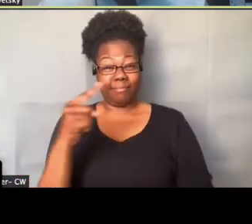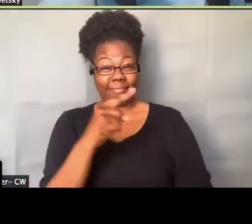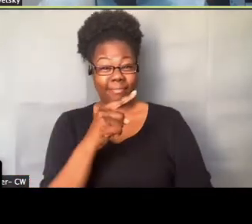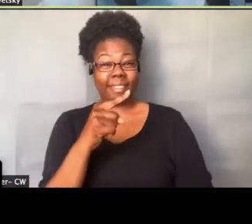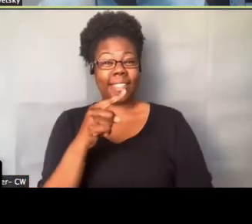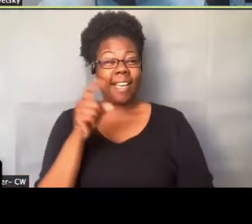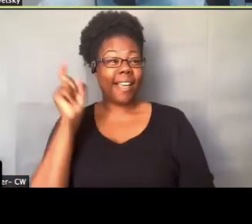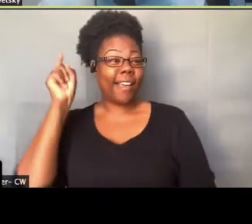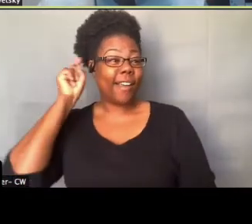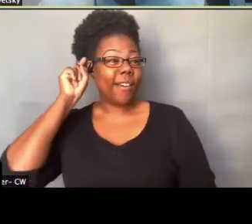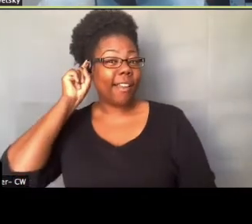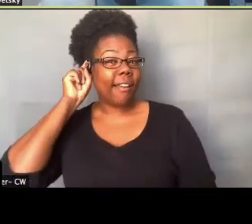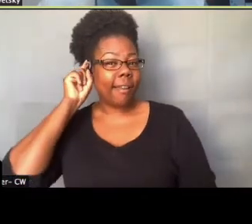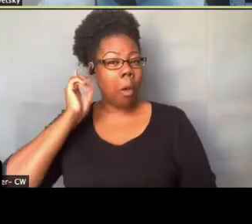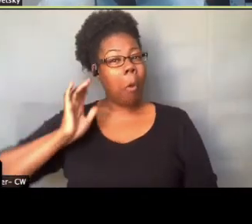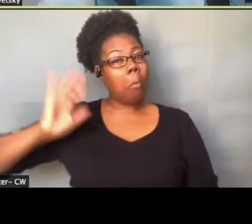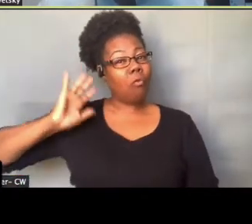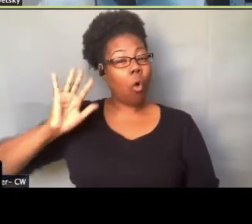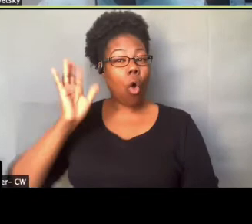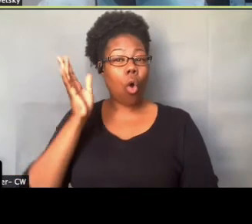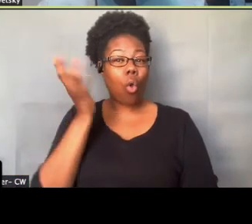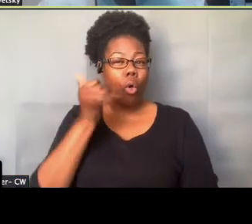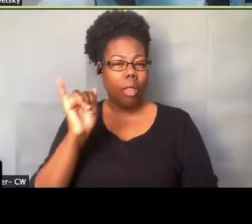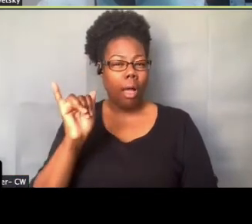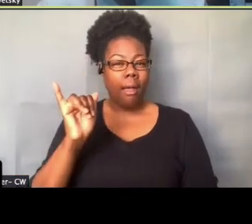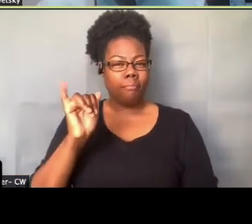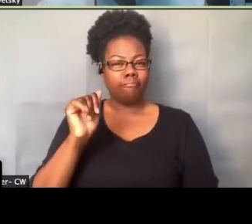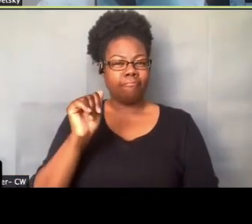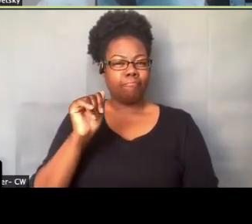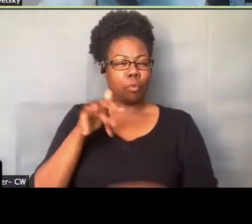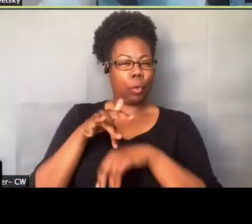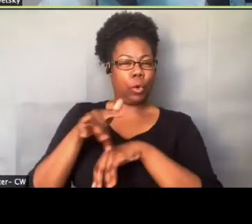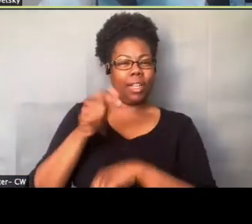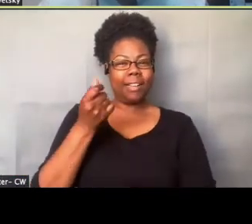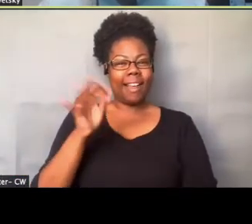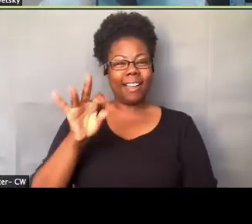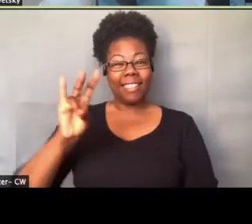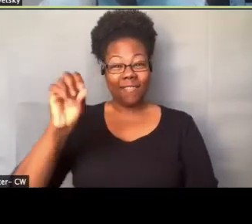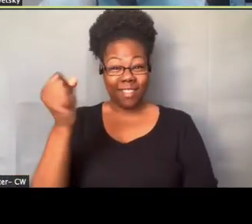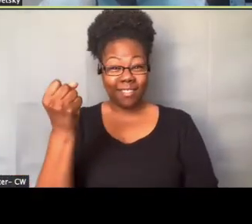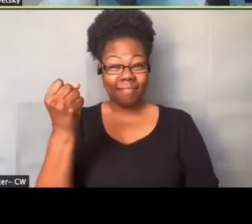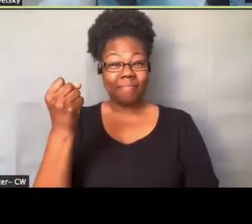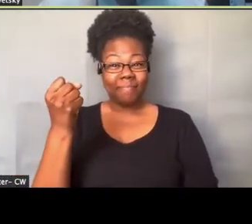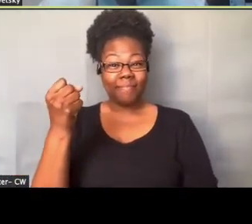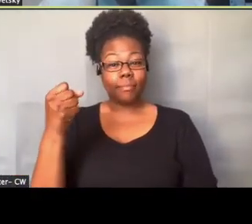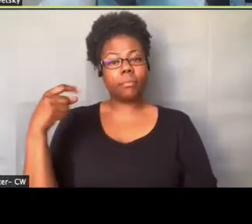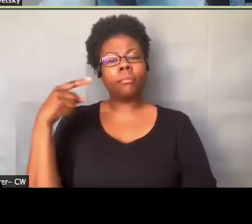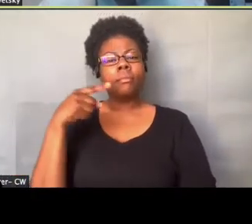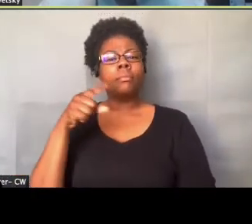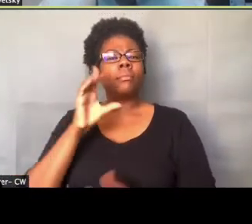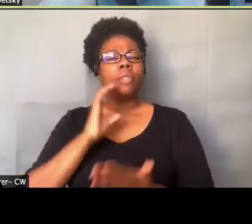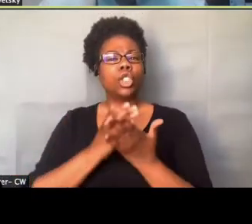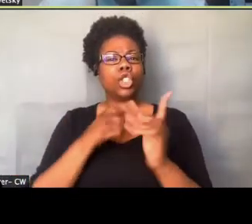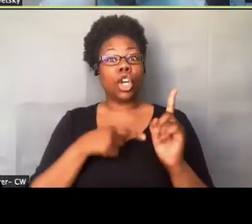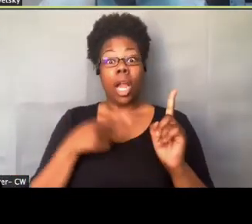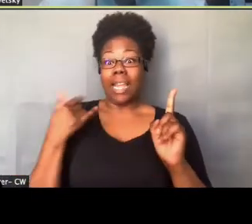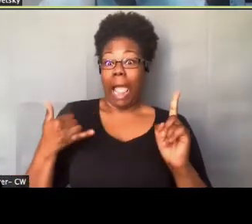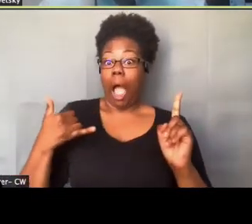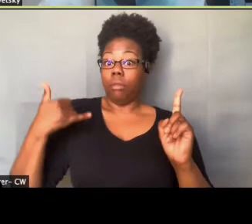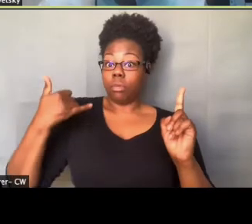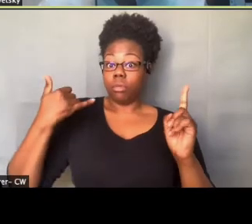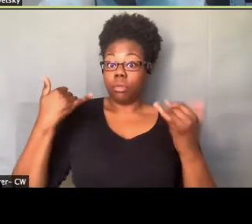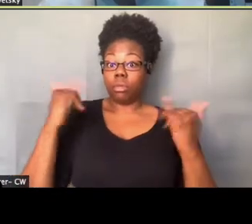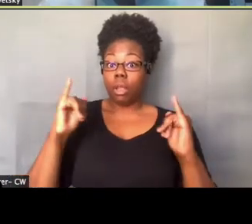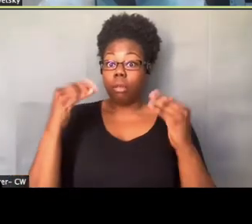aid looked like in the early 1970s. Well, this is an image of a hearing aid that's actually being sold now by